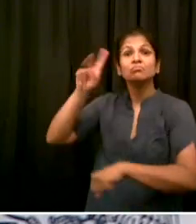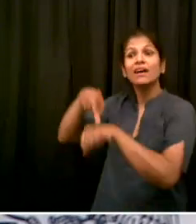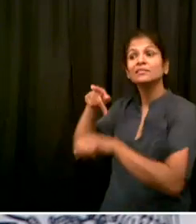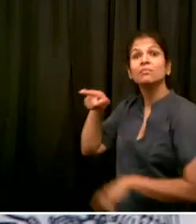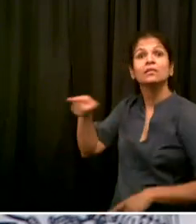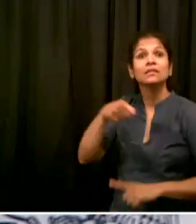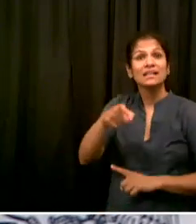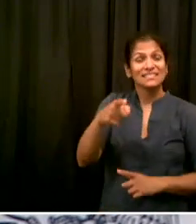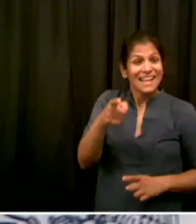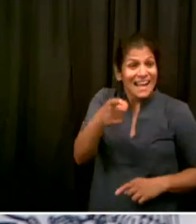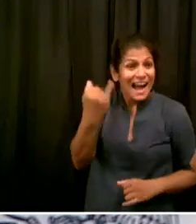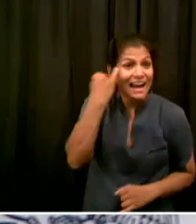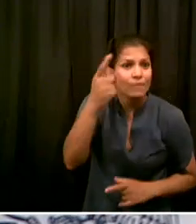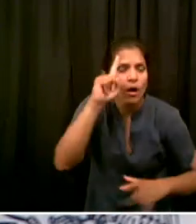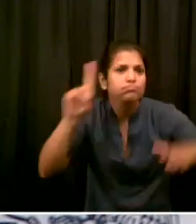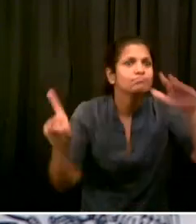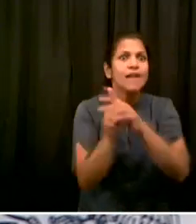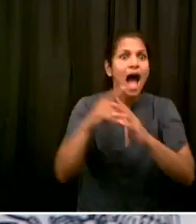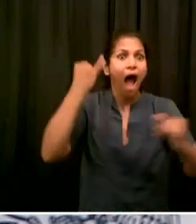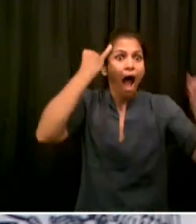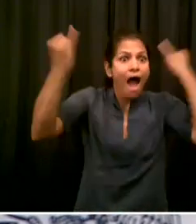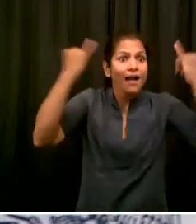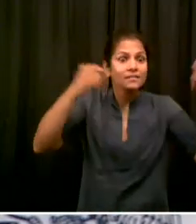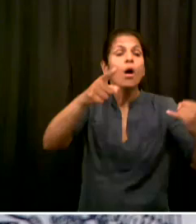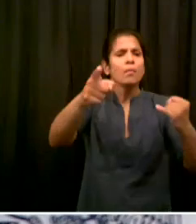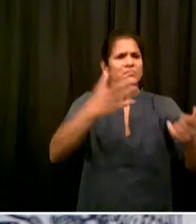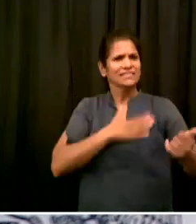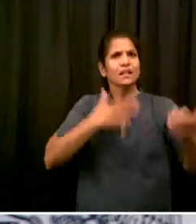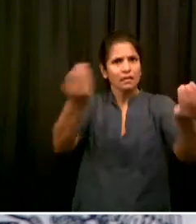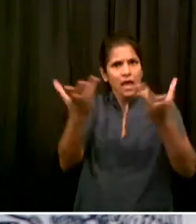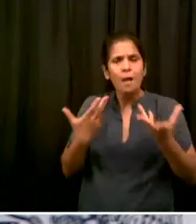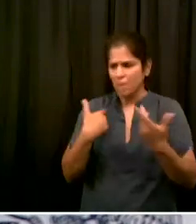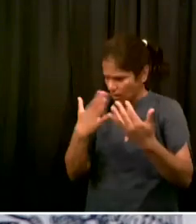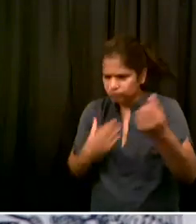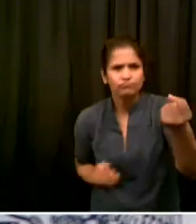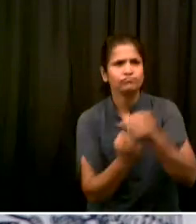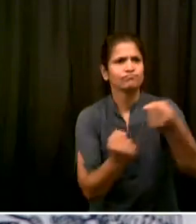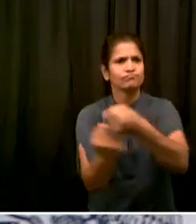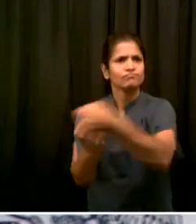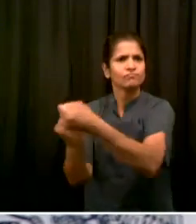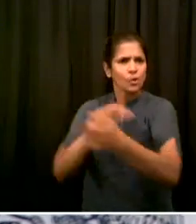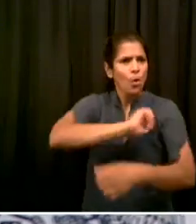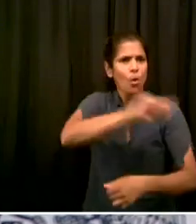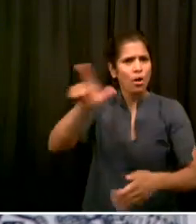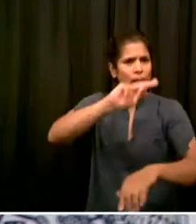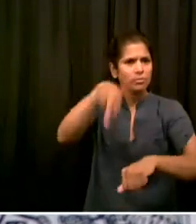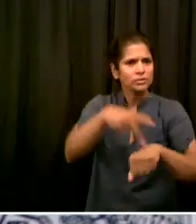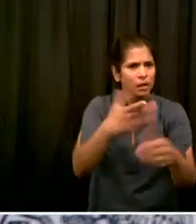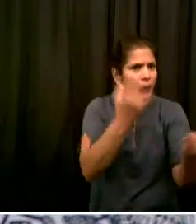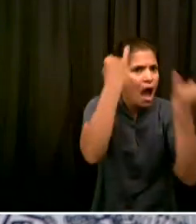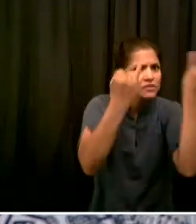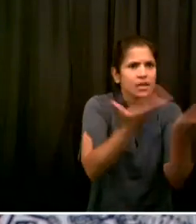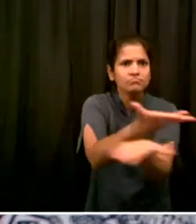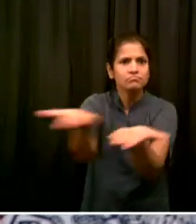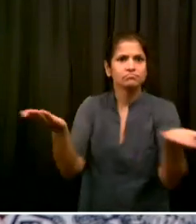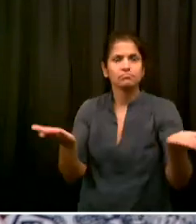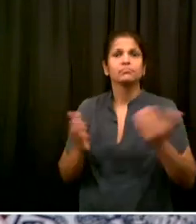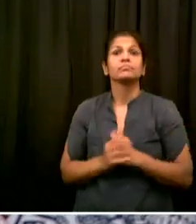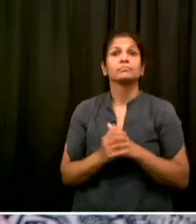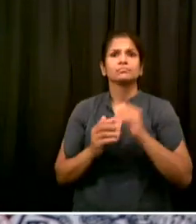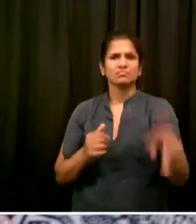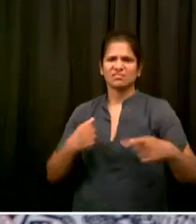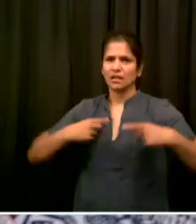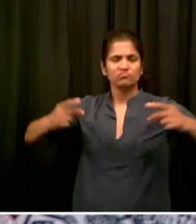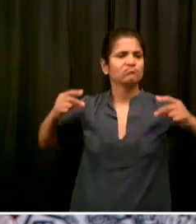and city agencies to make that happen right away. And again, want everyone to look at this great global scorecard we've